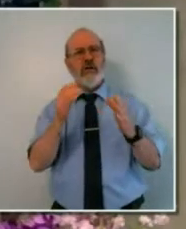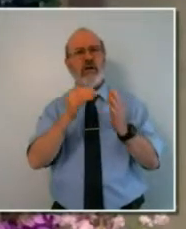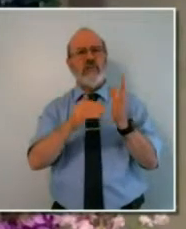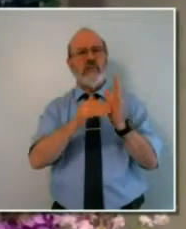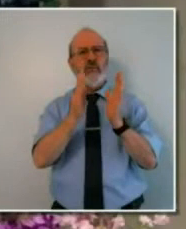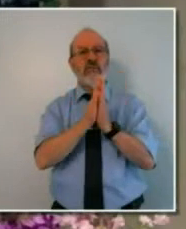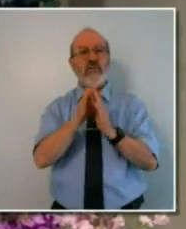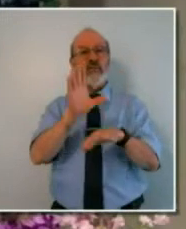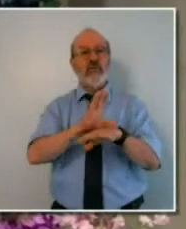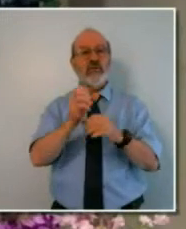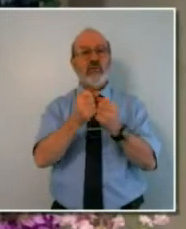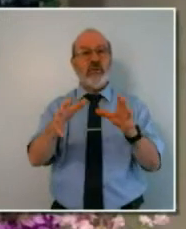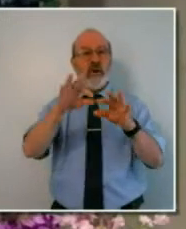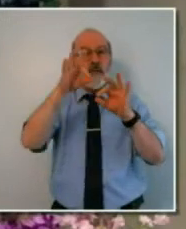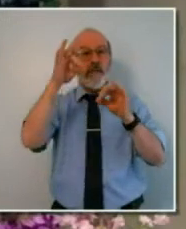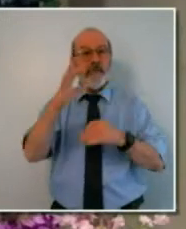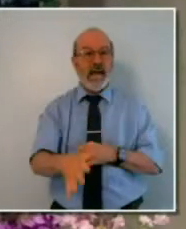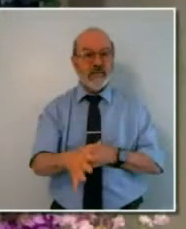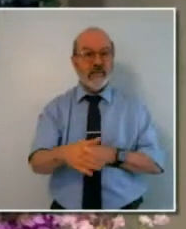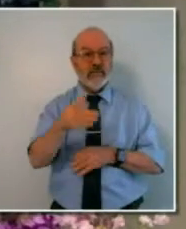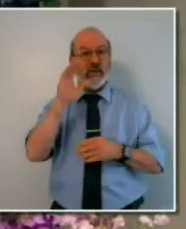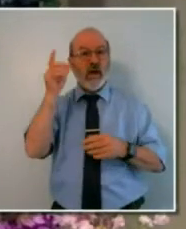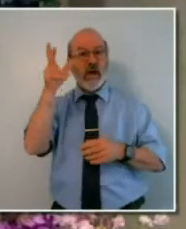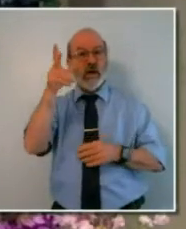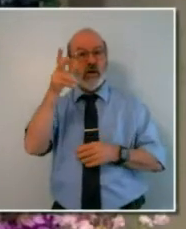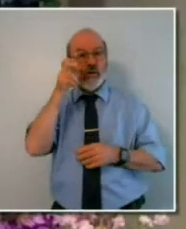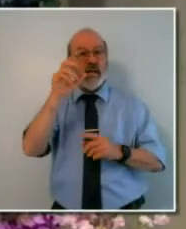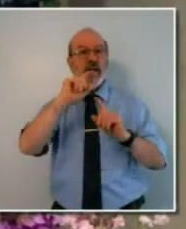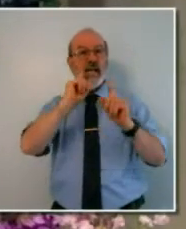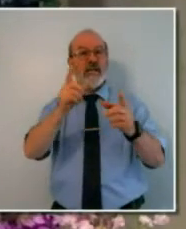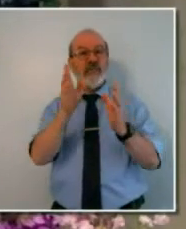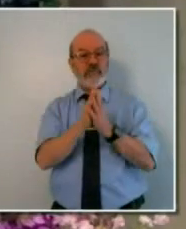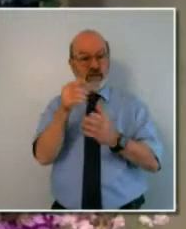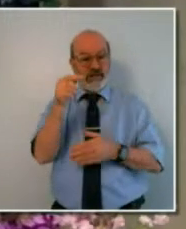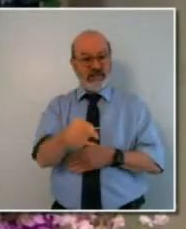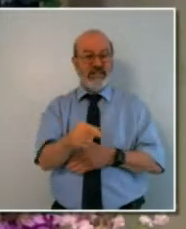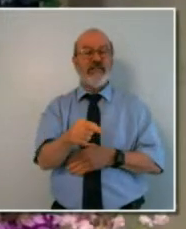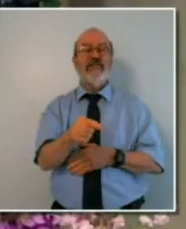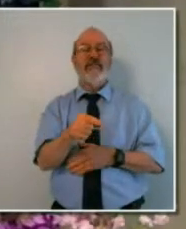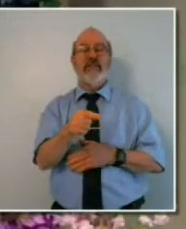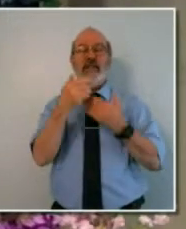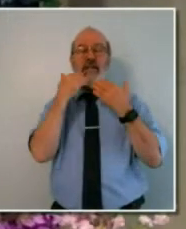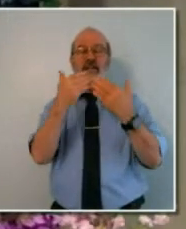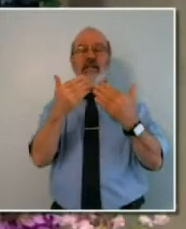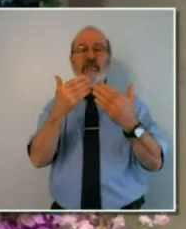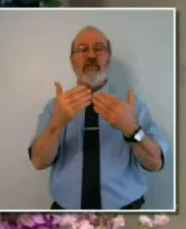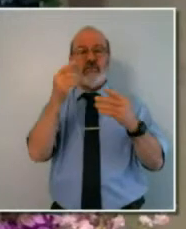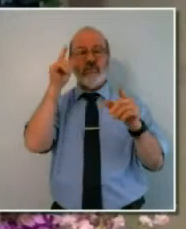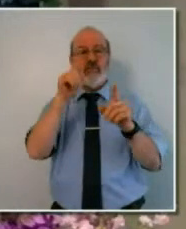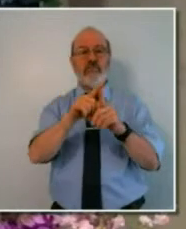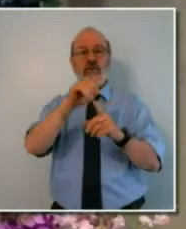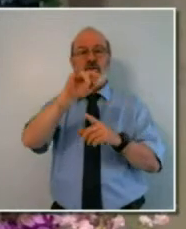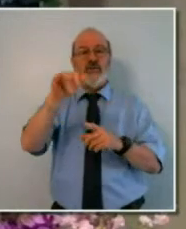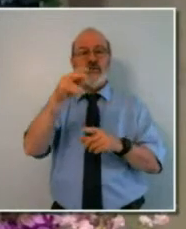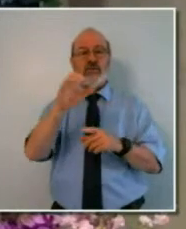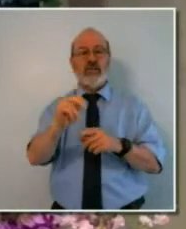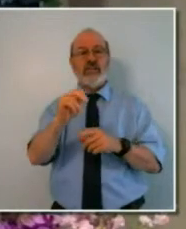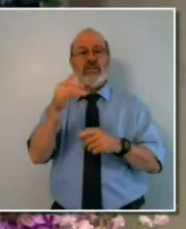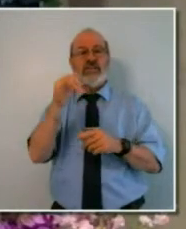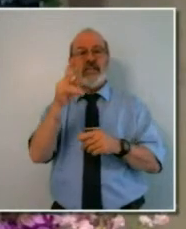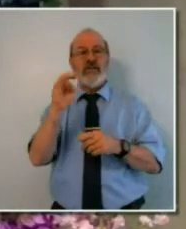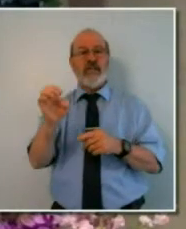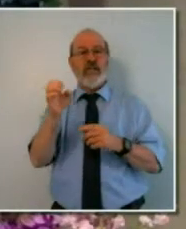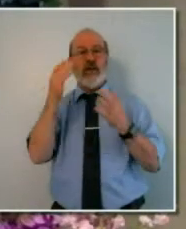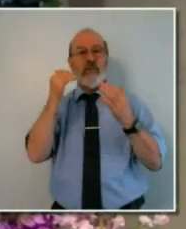without pastors, and God has heard and answered the prayer in this case. And thankful for Brother Jason Yellowney. I hope you get to meet him sometime. He's